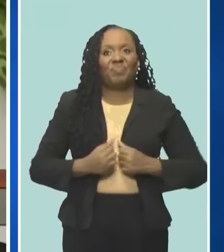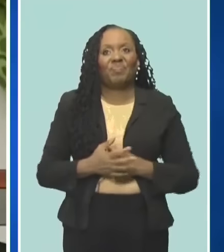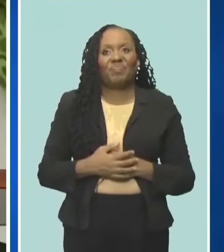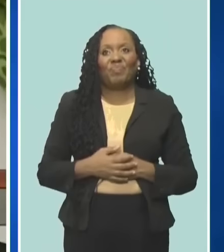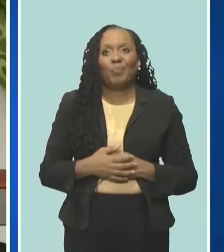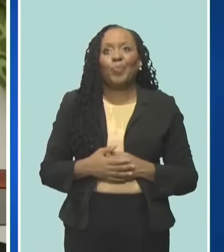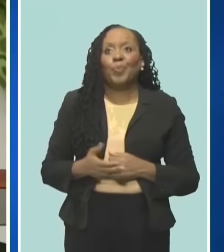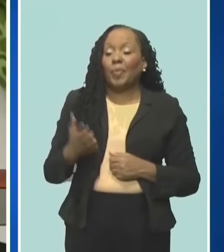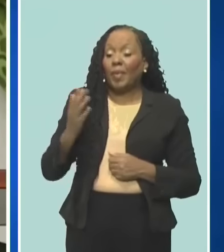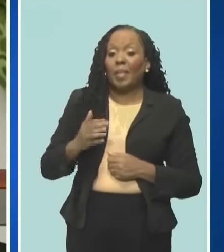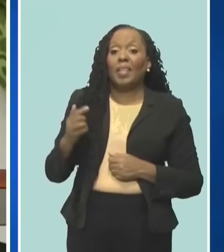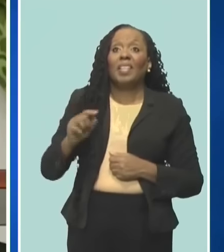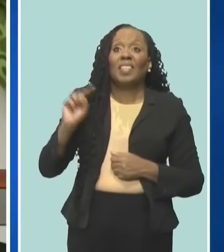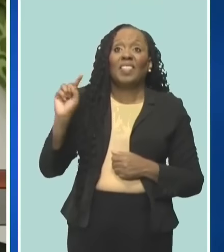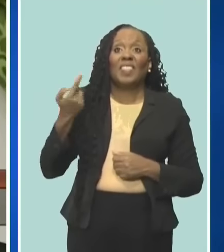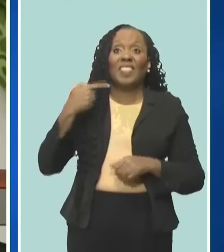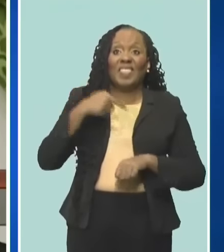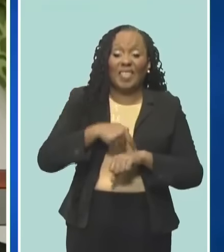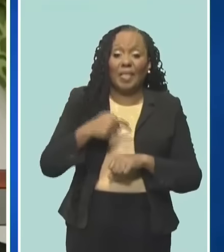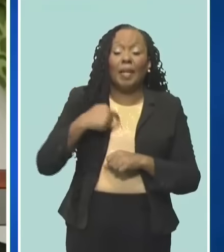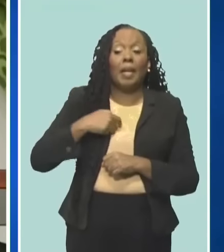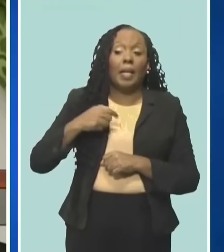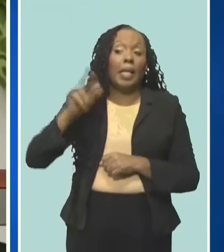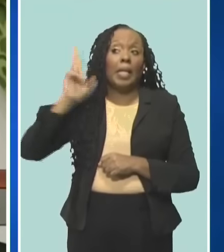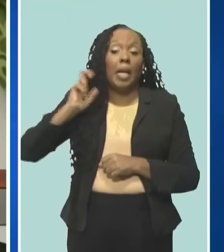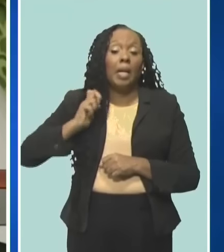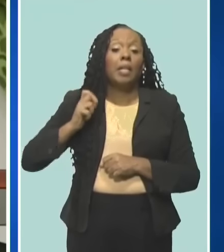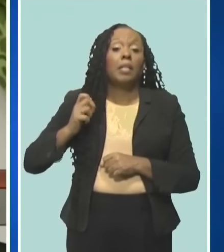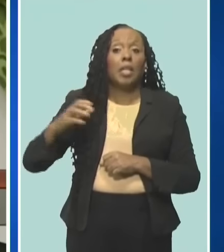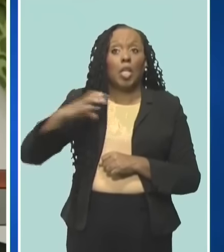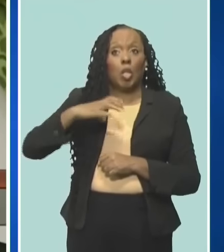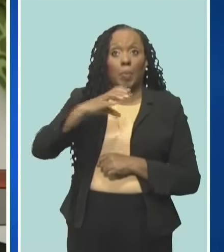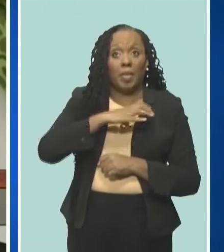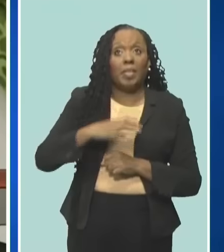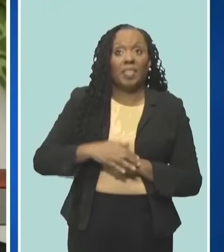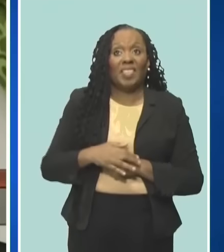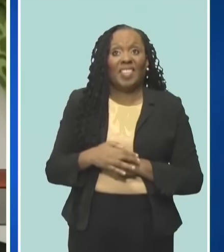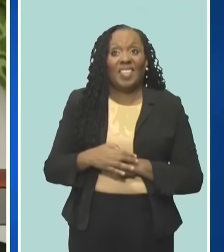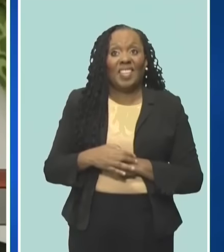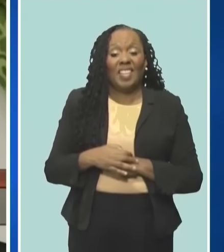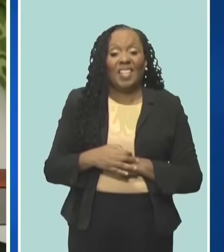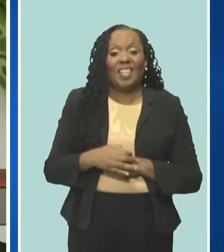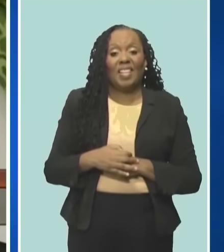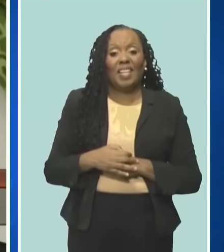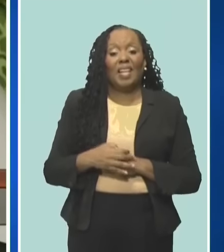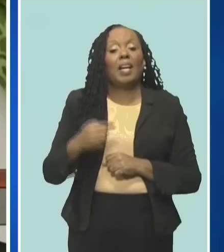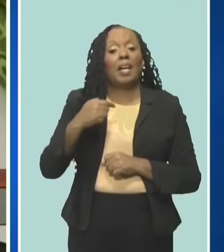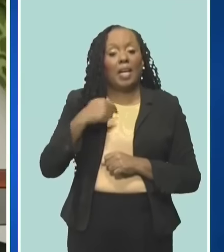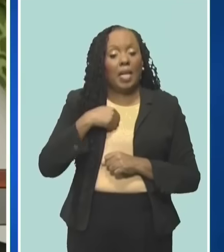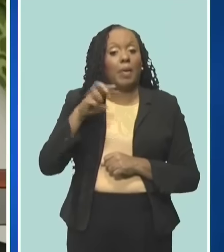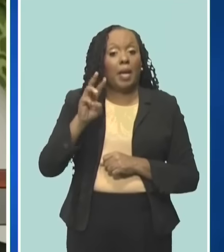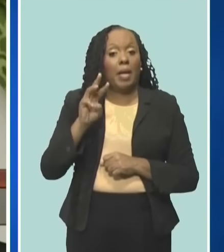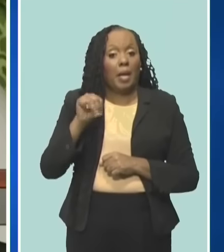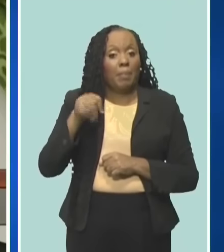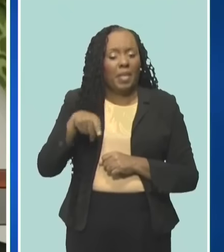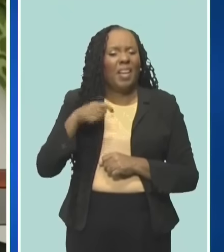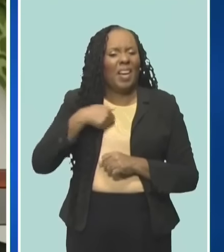your committee for the first time today. As MP, I know that these things take a lot of effort, but I've always